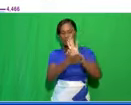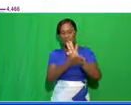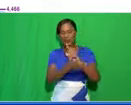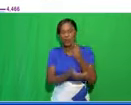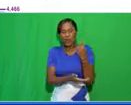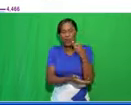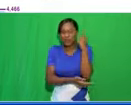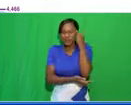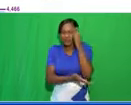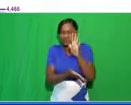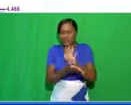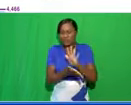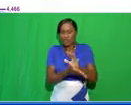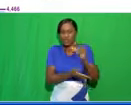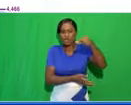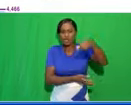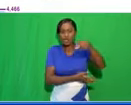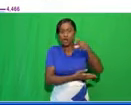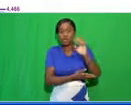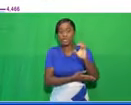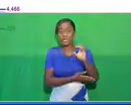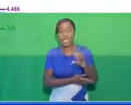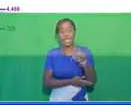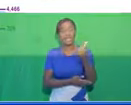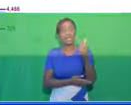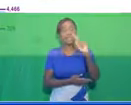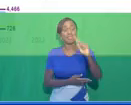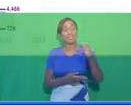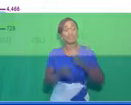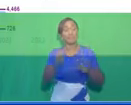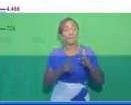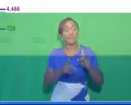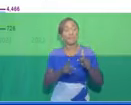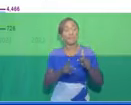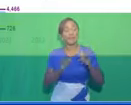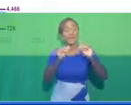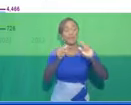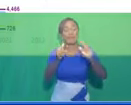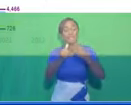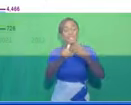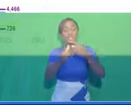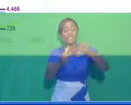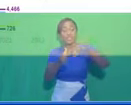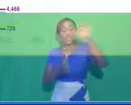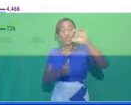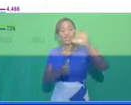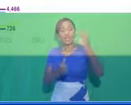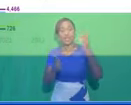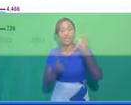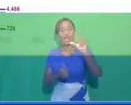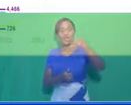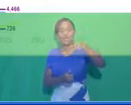school there is QRC. 10,000 people put it for first choice. Wow.